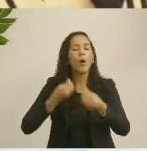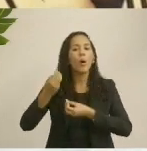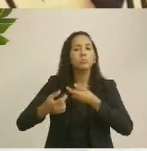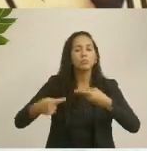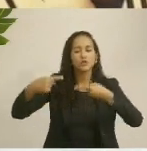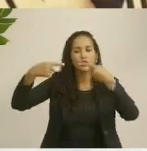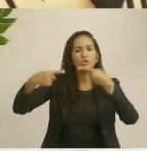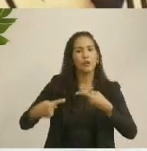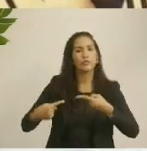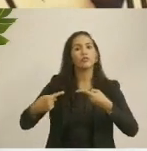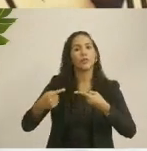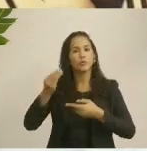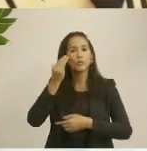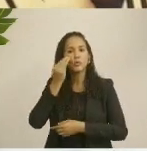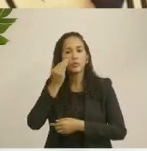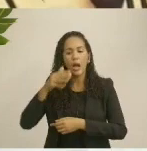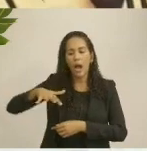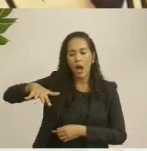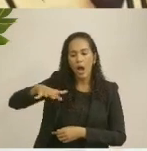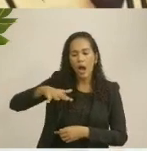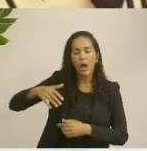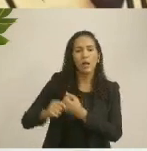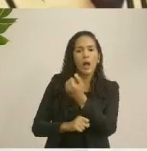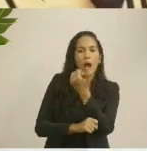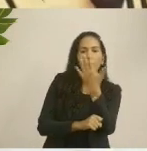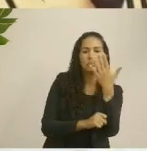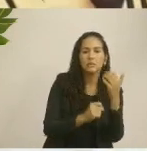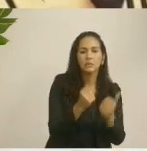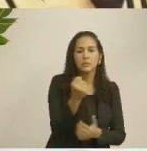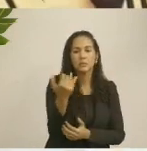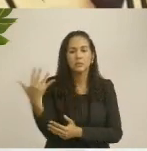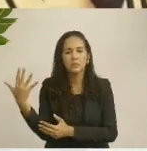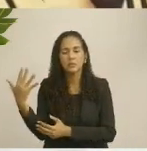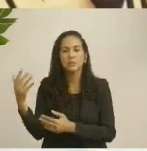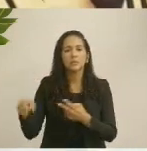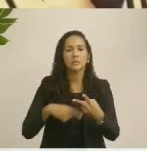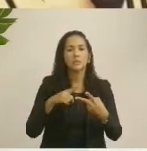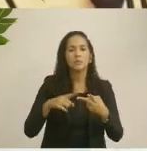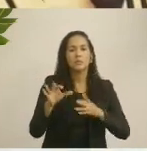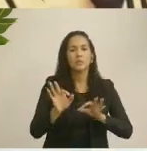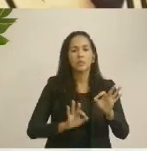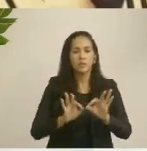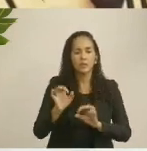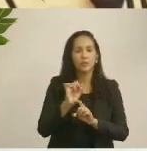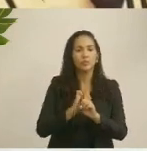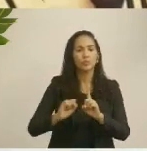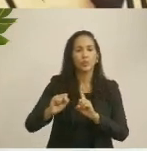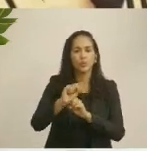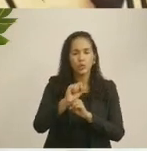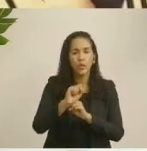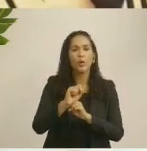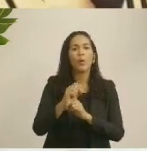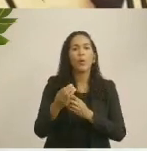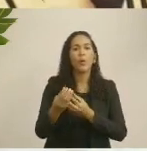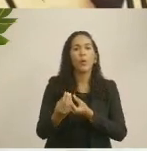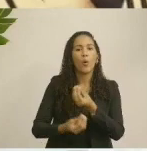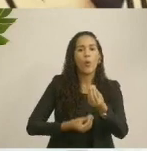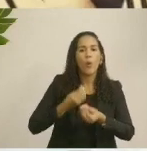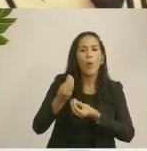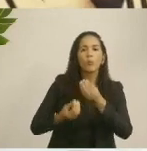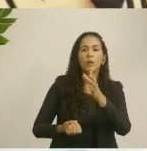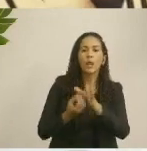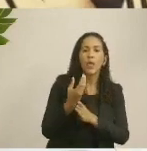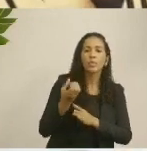environmental or for social planning, such as where to place new schools, or for planning